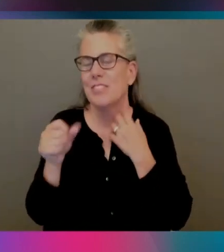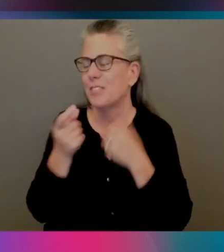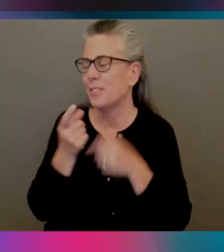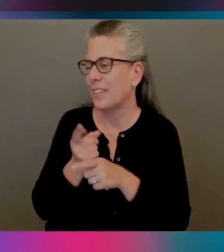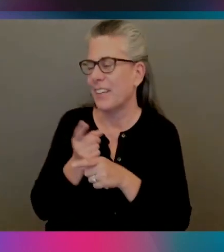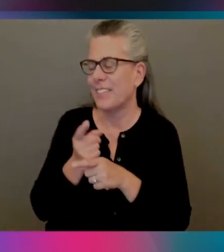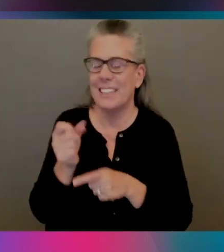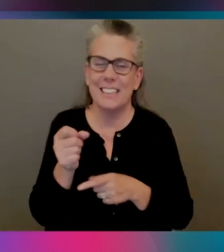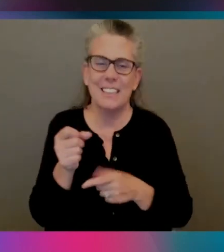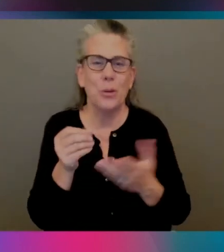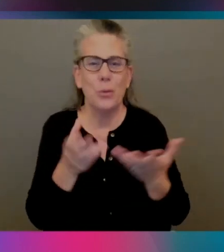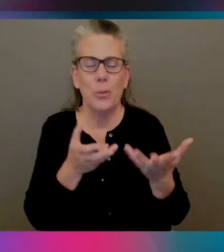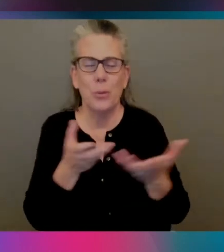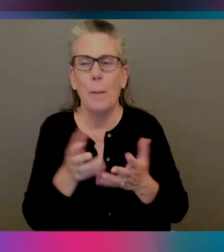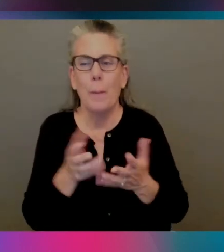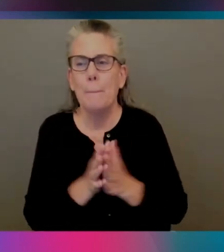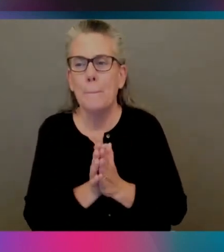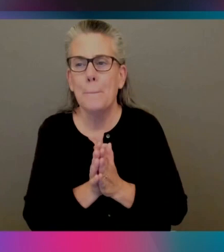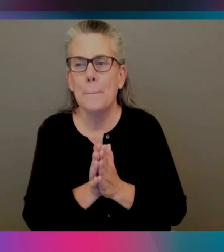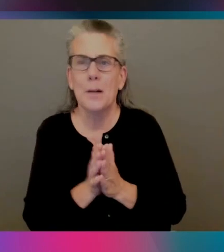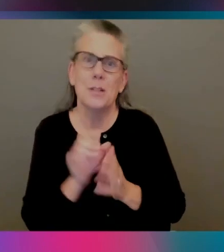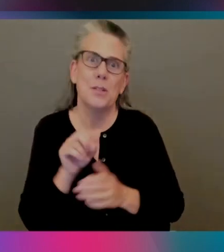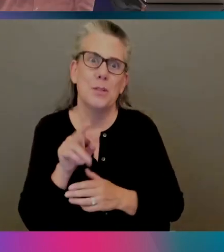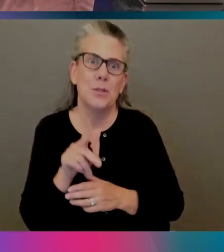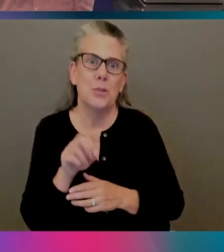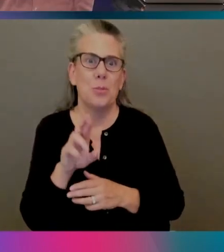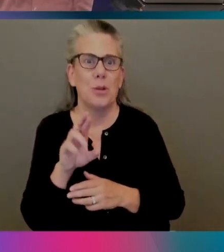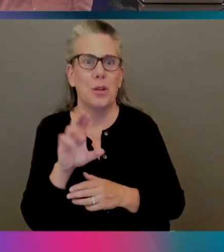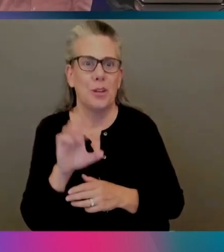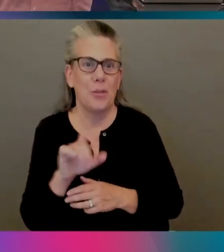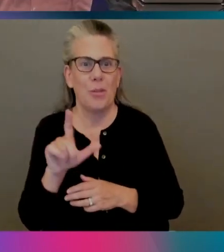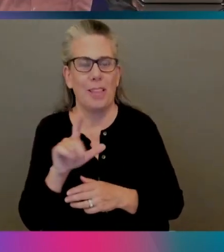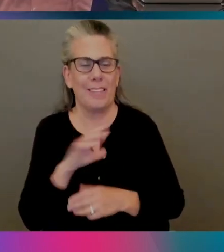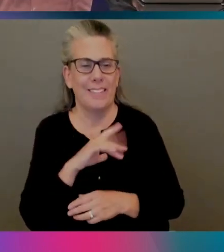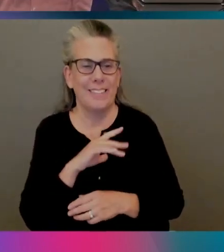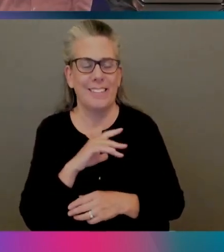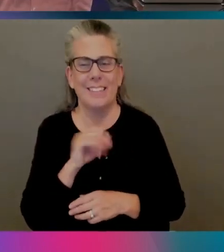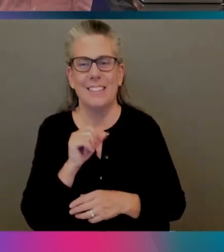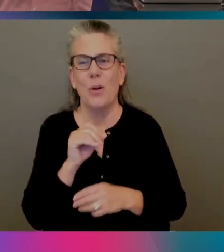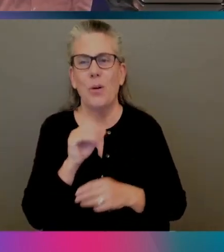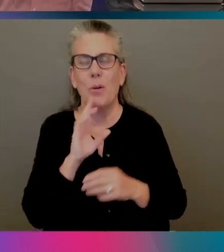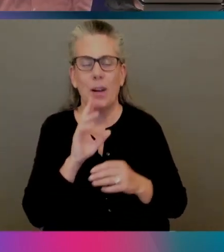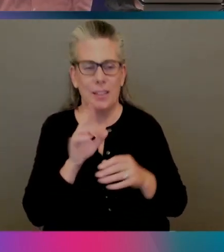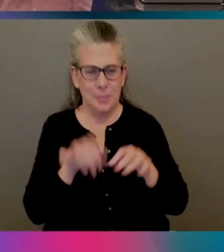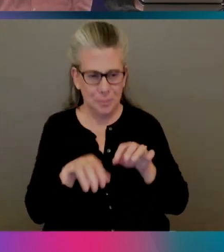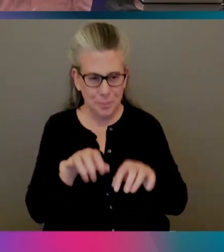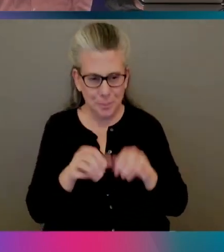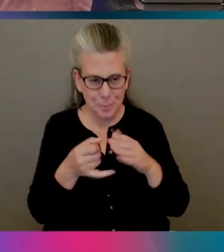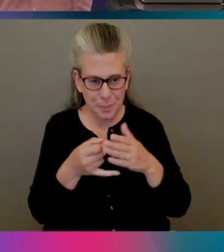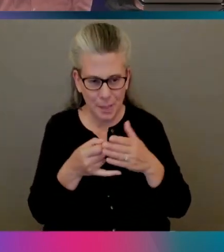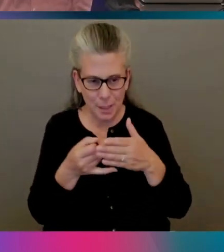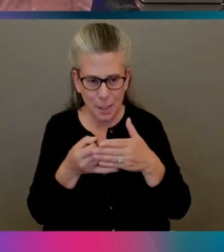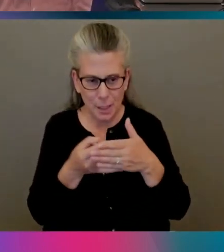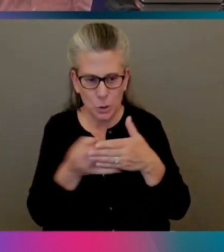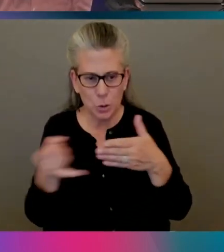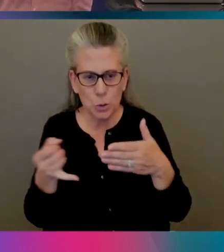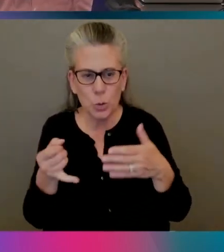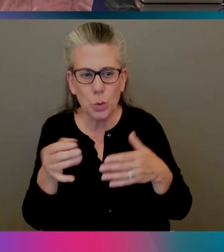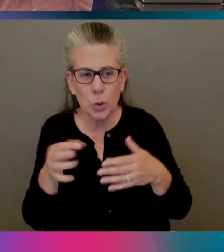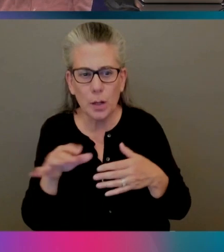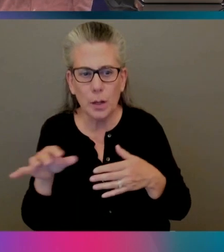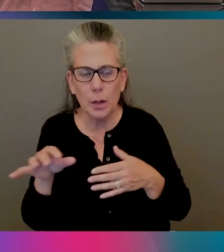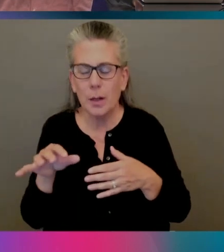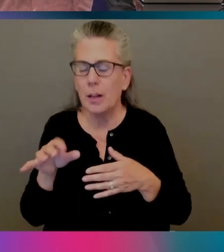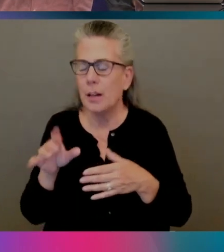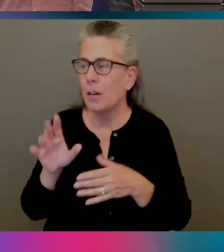anyway. could Super cool. test underscore. Wow, and then that's all you had to say. I was already sold,